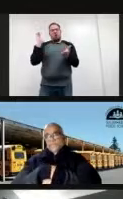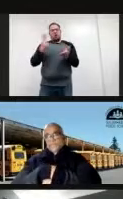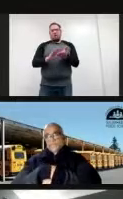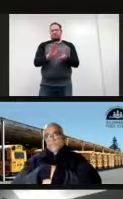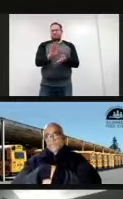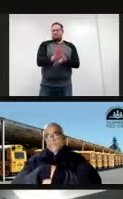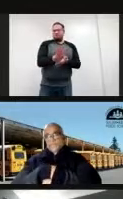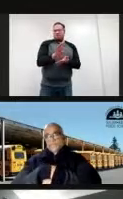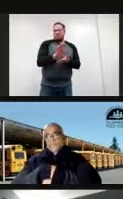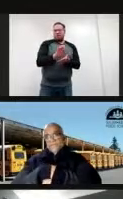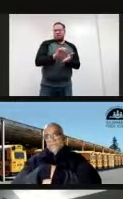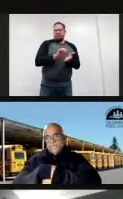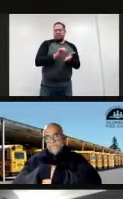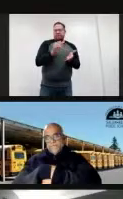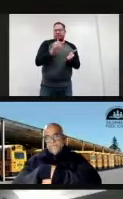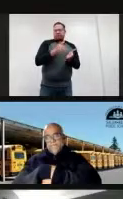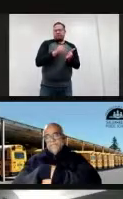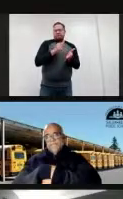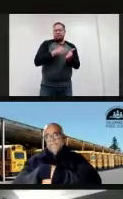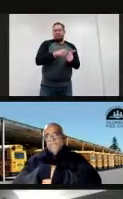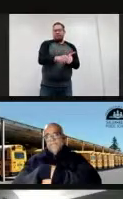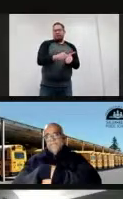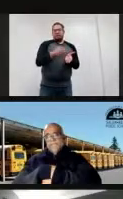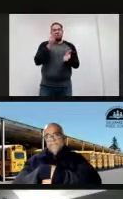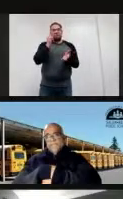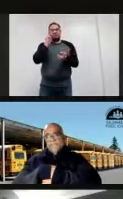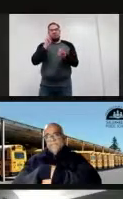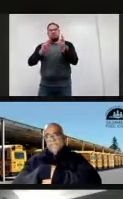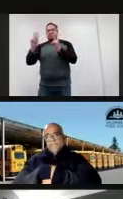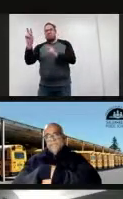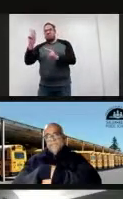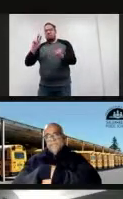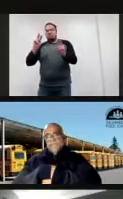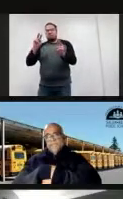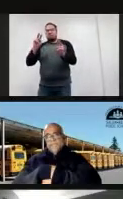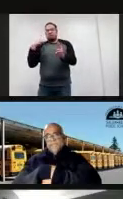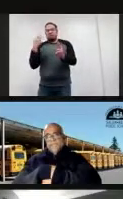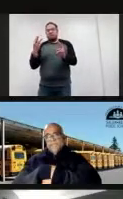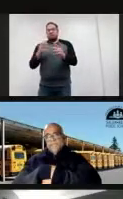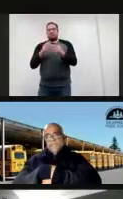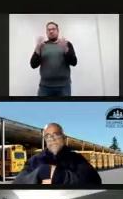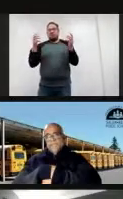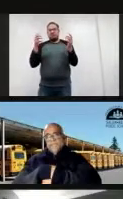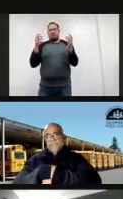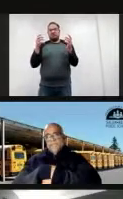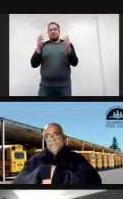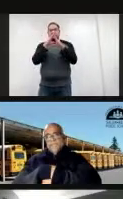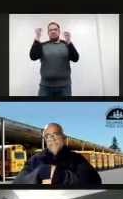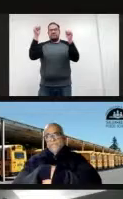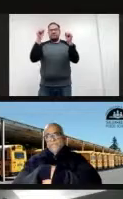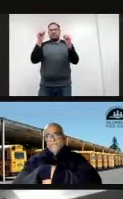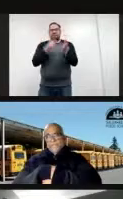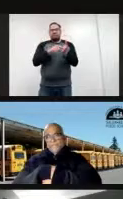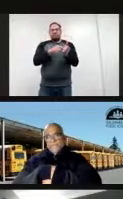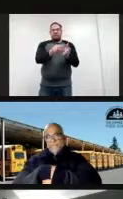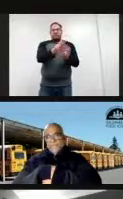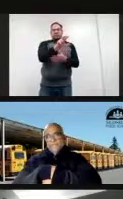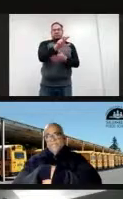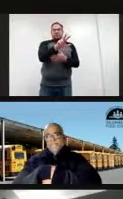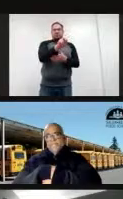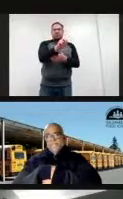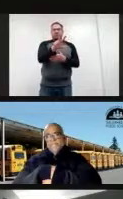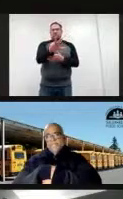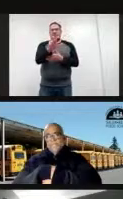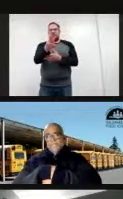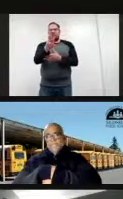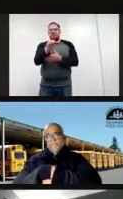But if you look across Washington State, you see a lot of school superintendents paid in the 330 to 360 range